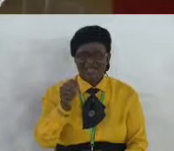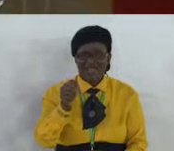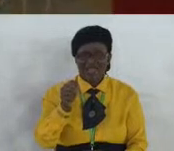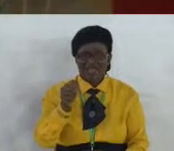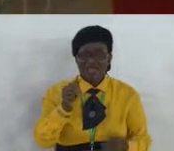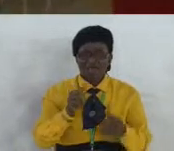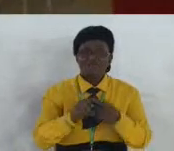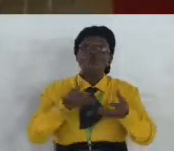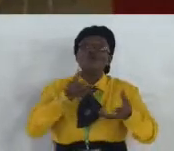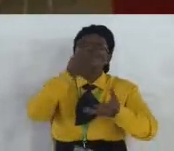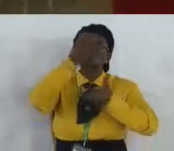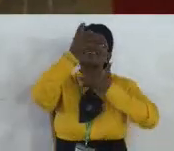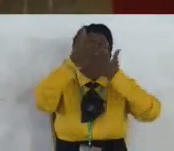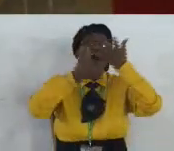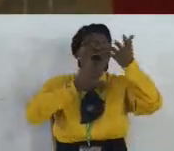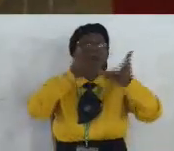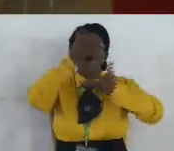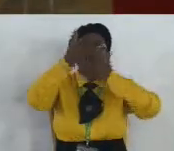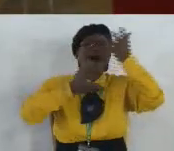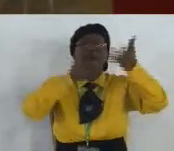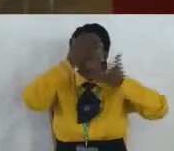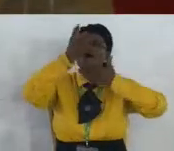to shout.